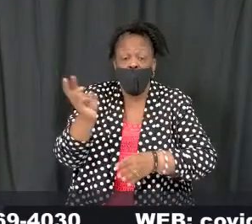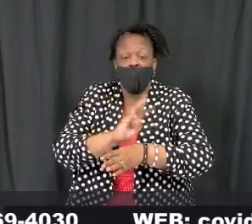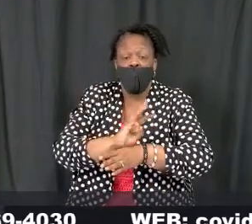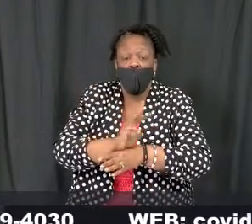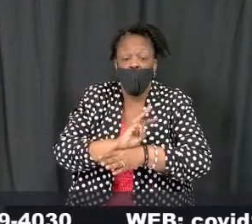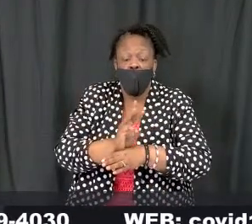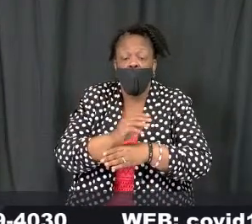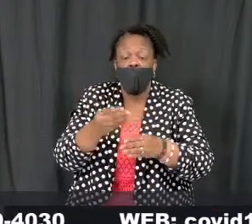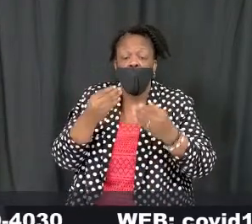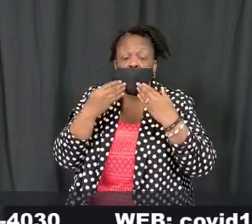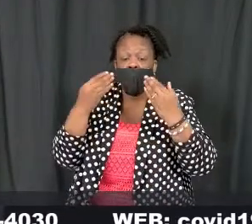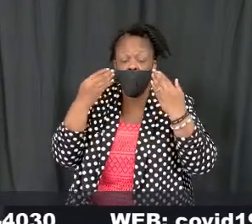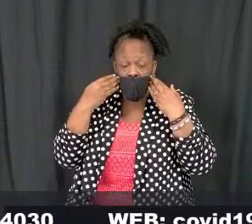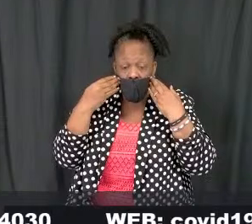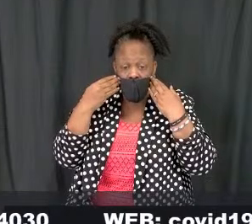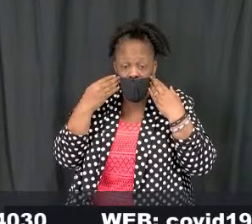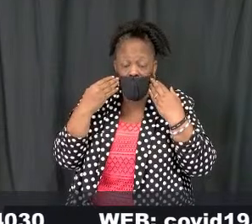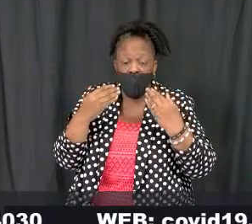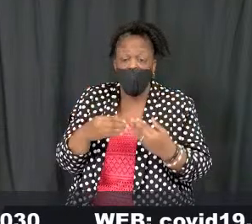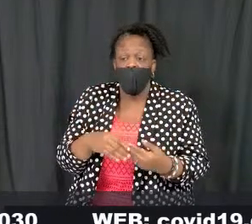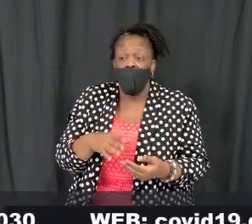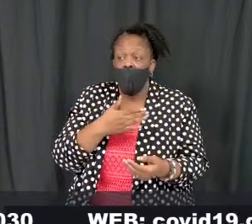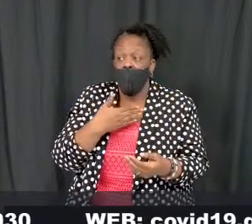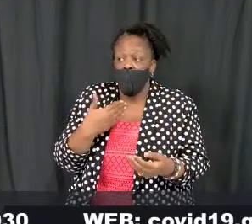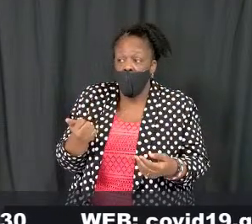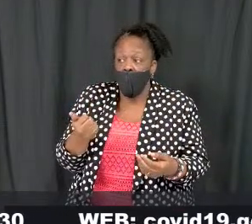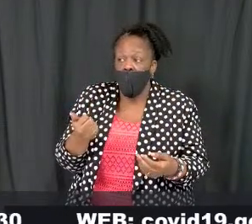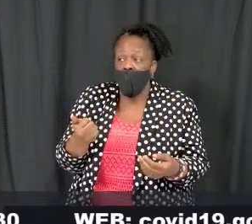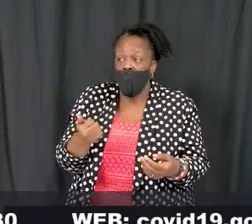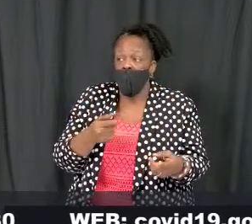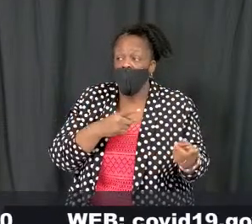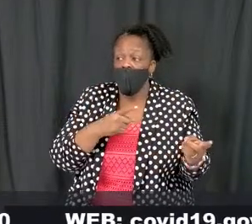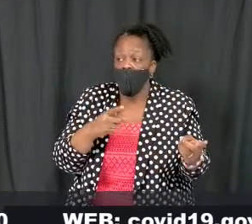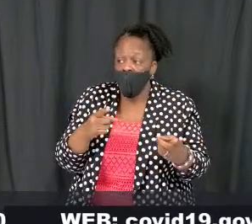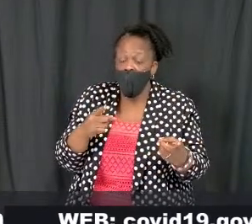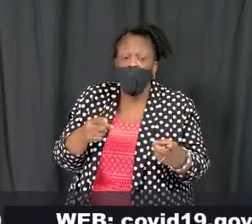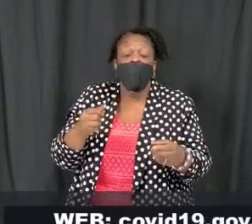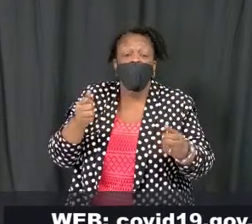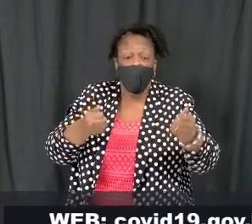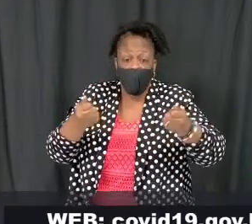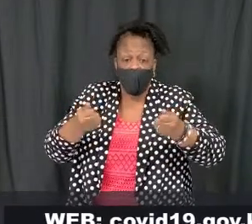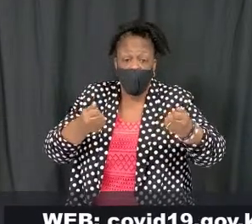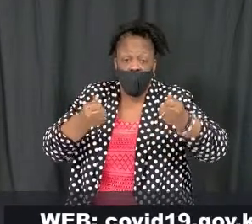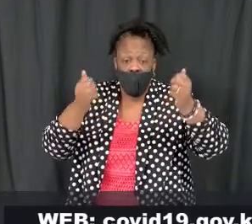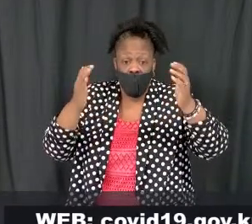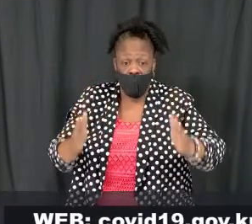the COVID-19 Prevention and Control Act, which require the driver